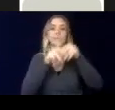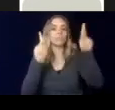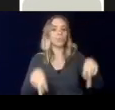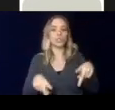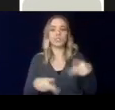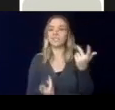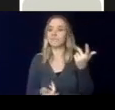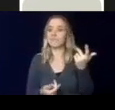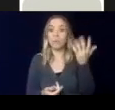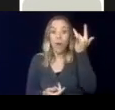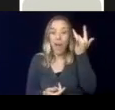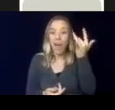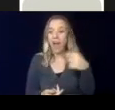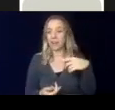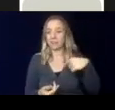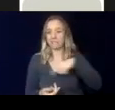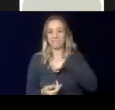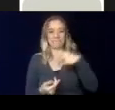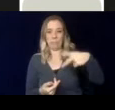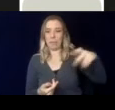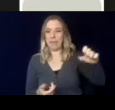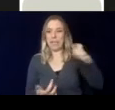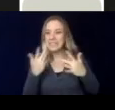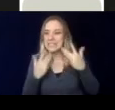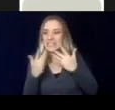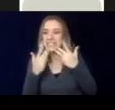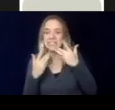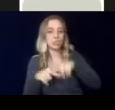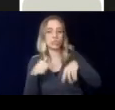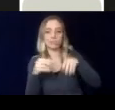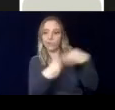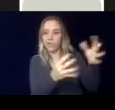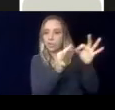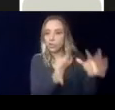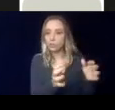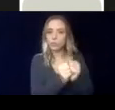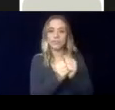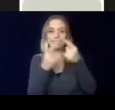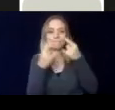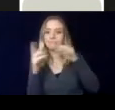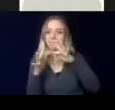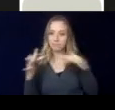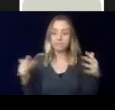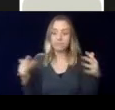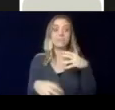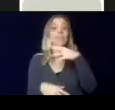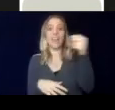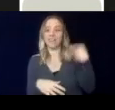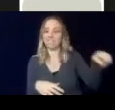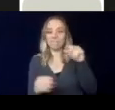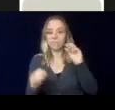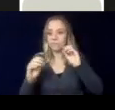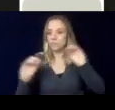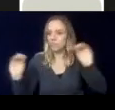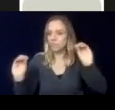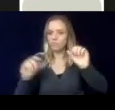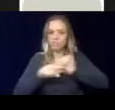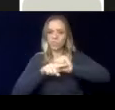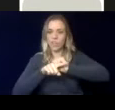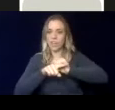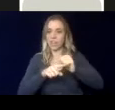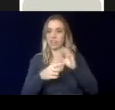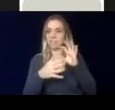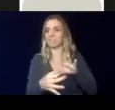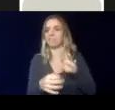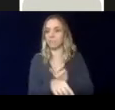shortages with the personal protective equipment. And they also need to get trained how to use these equipment. So what we did